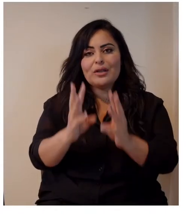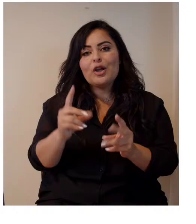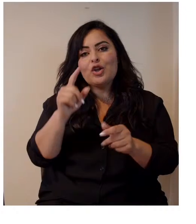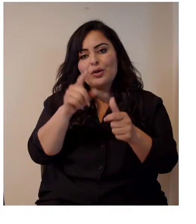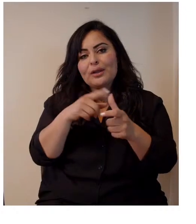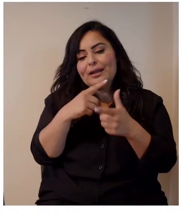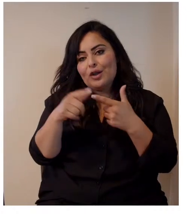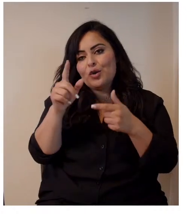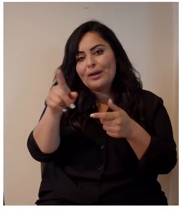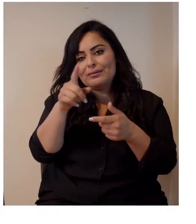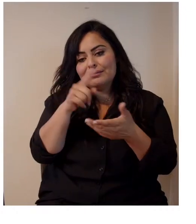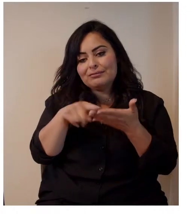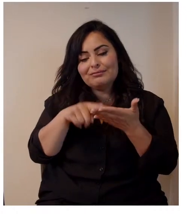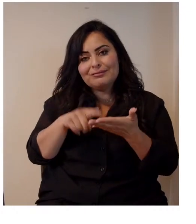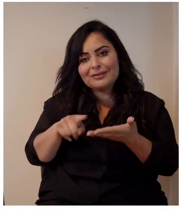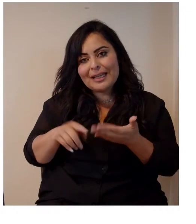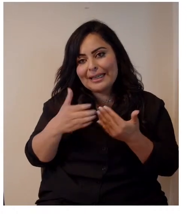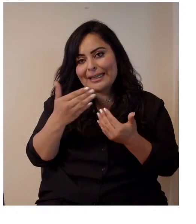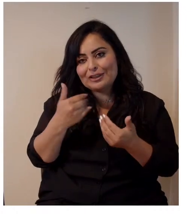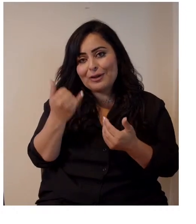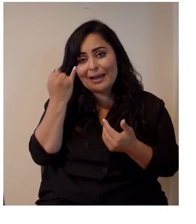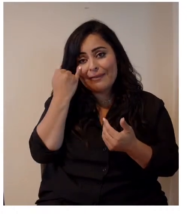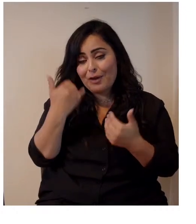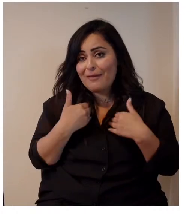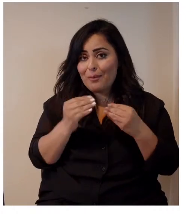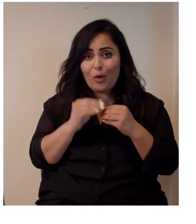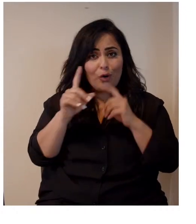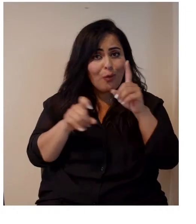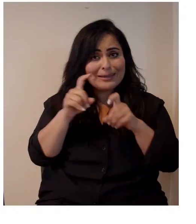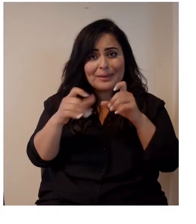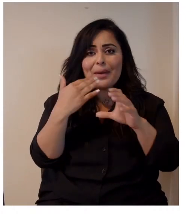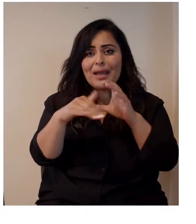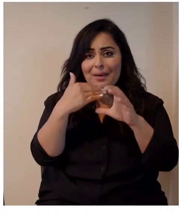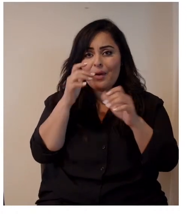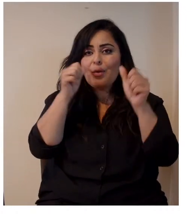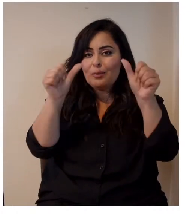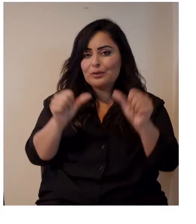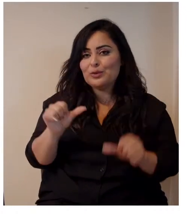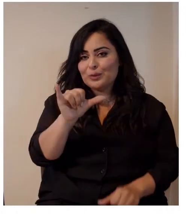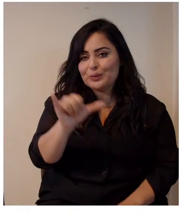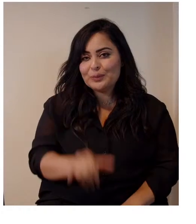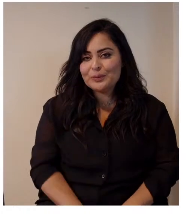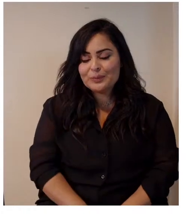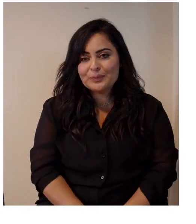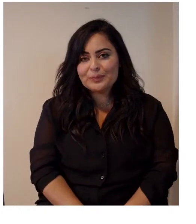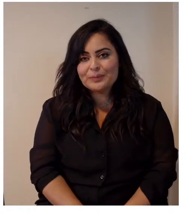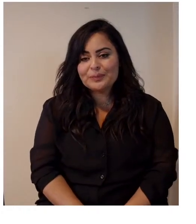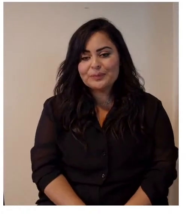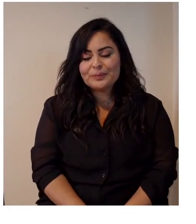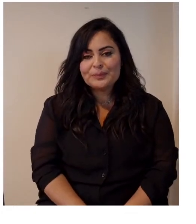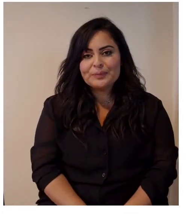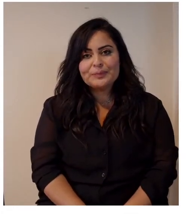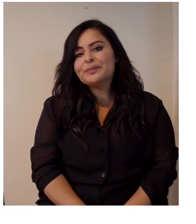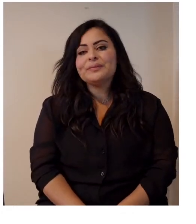navigate to them much easier. And if you have any other questions, feel free to reach out. My email will be on that. Thank you.